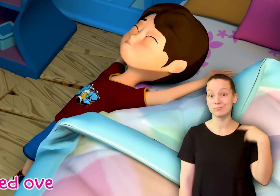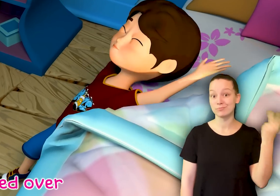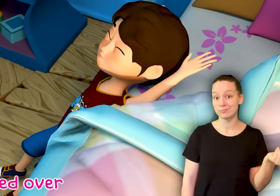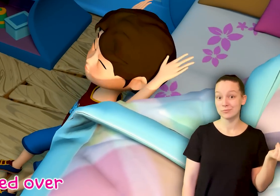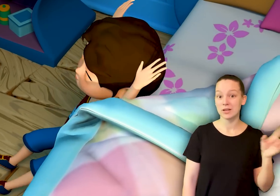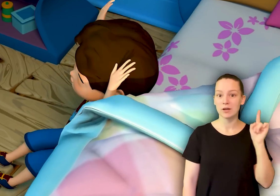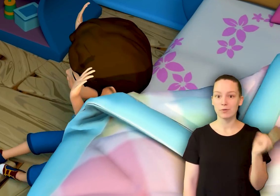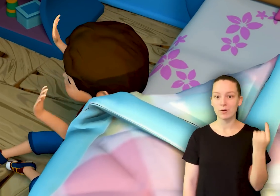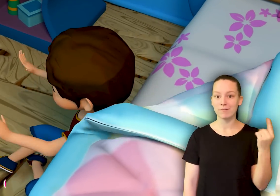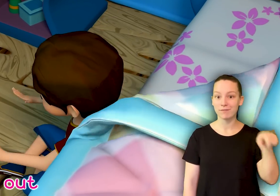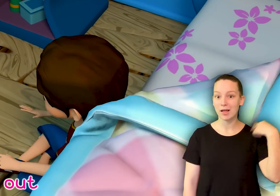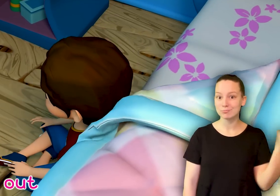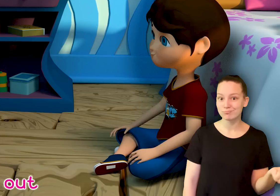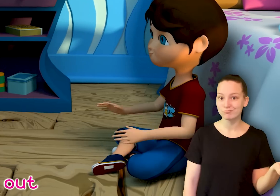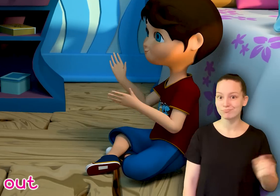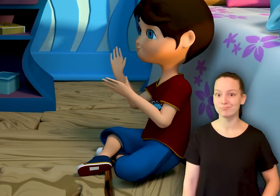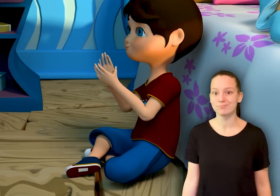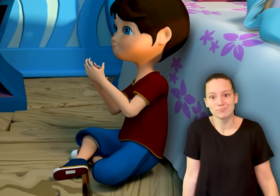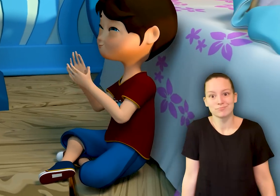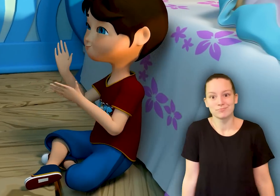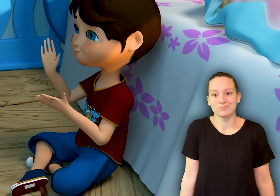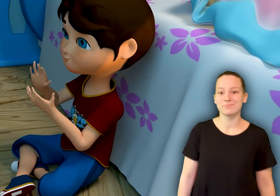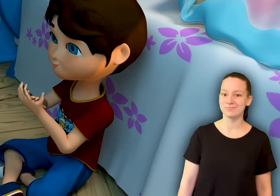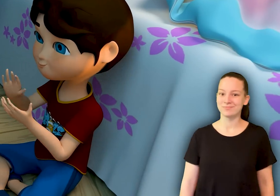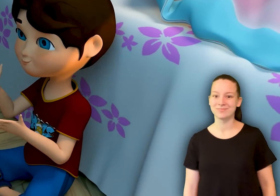all rolled over and one fell